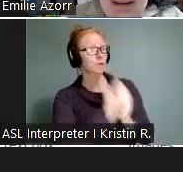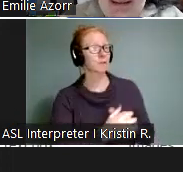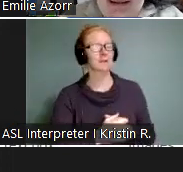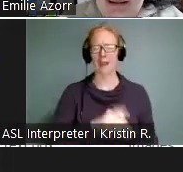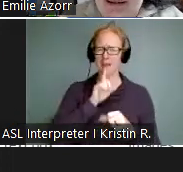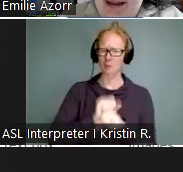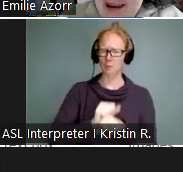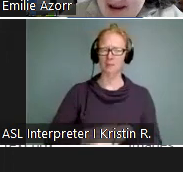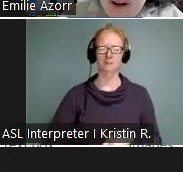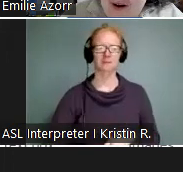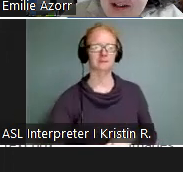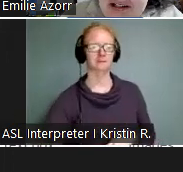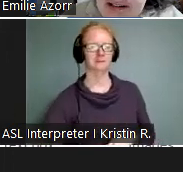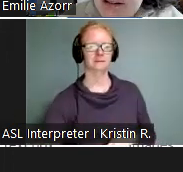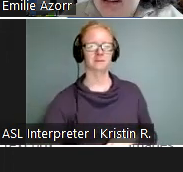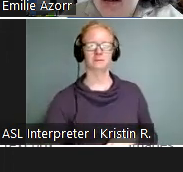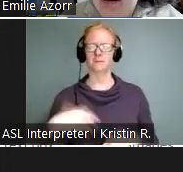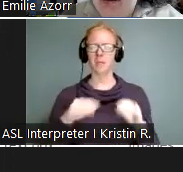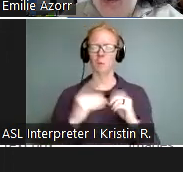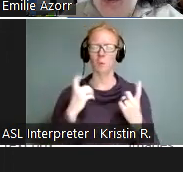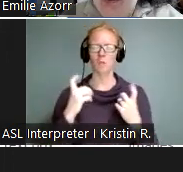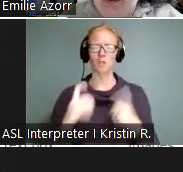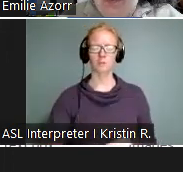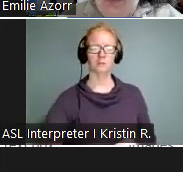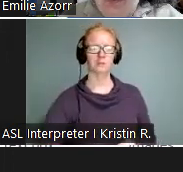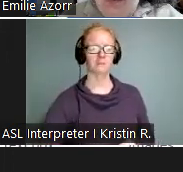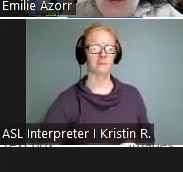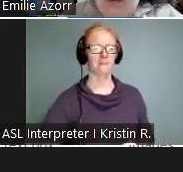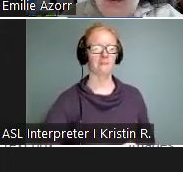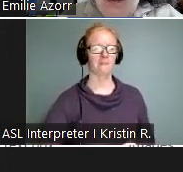absolutely. Any other questions?